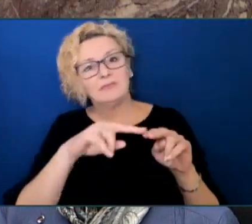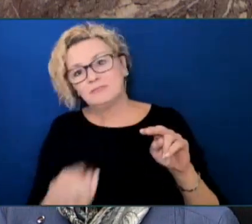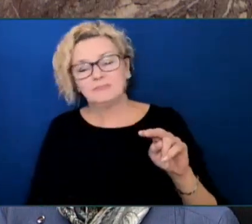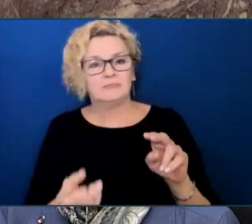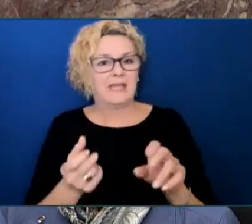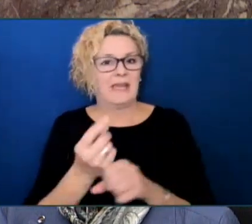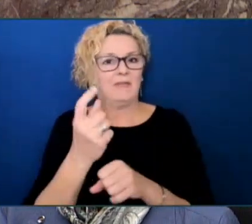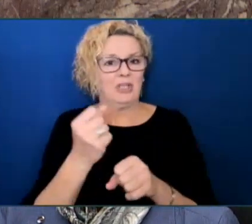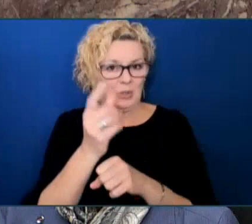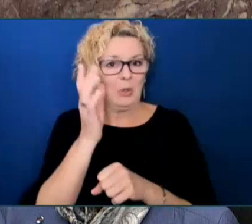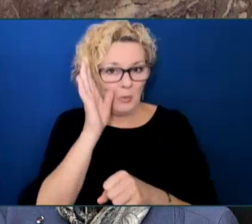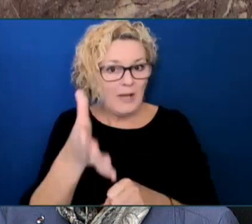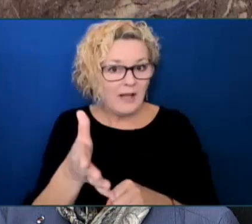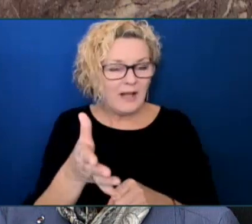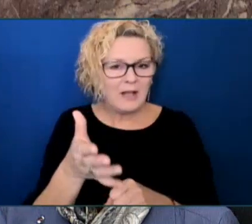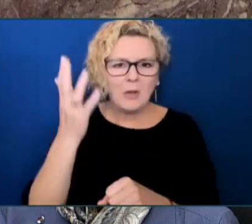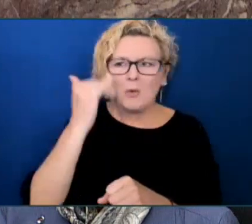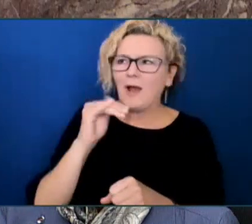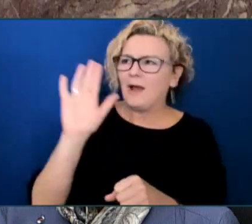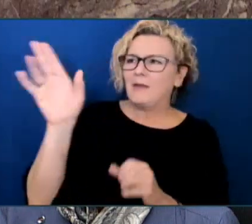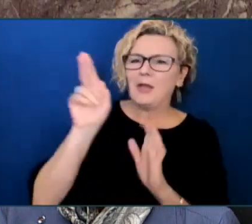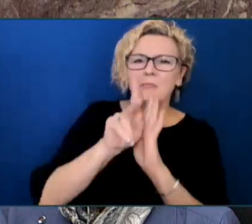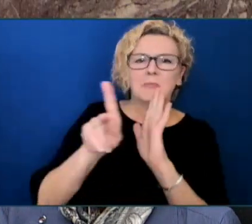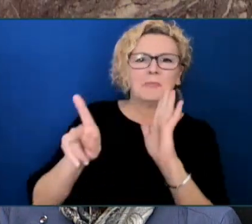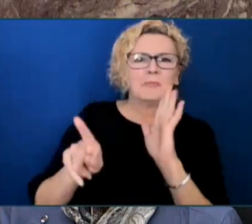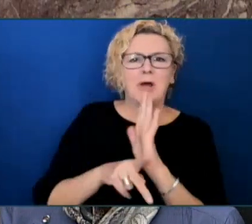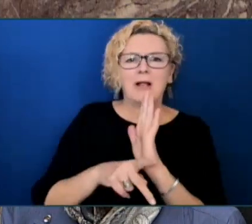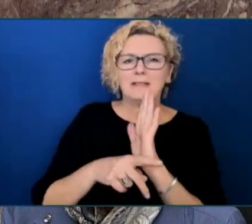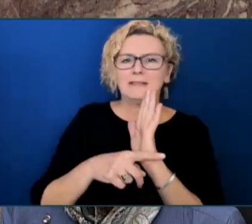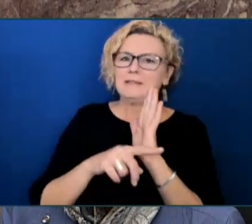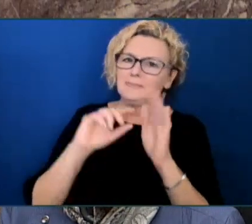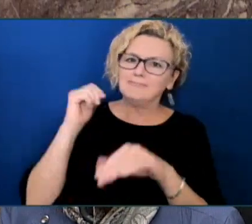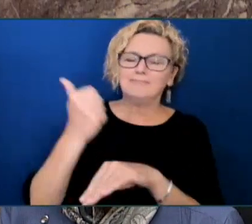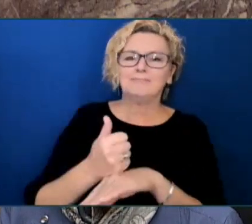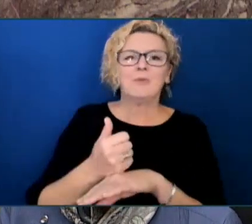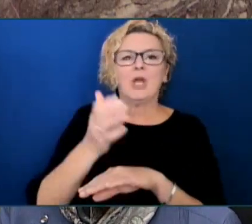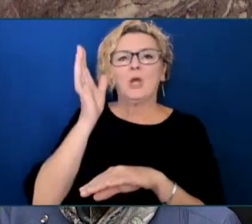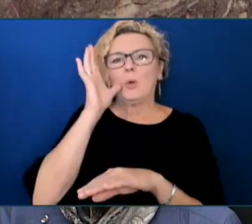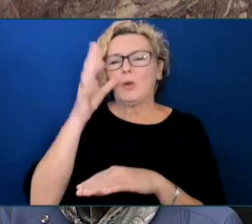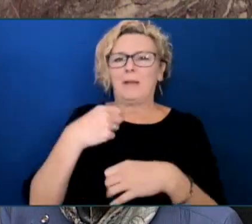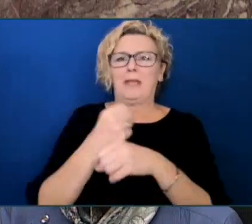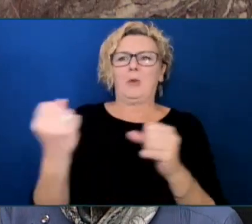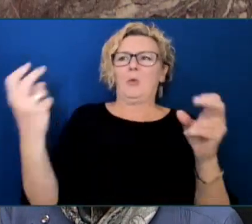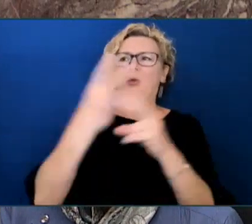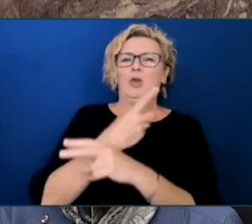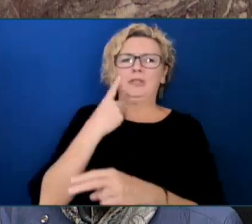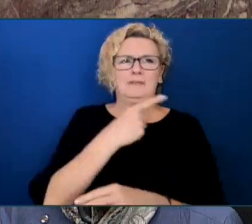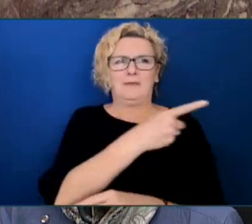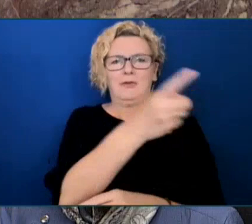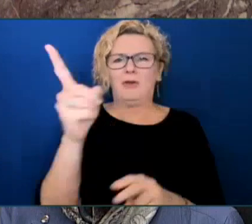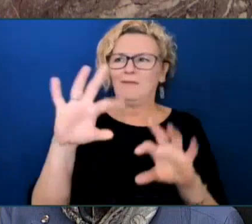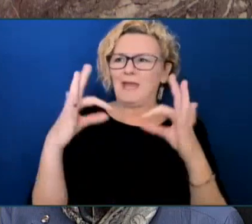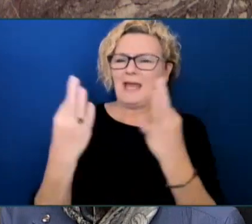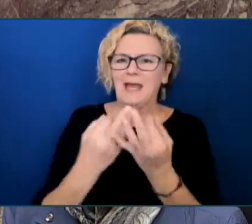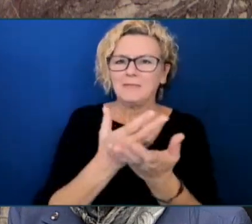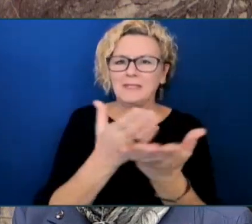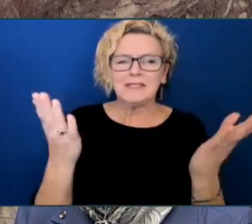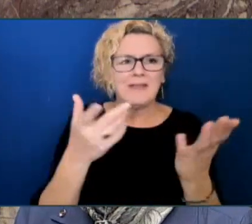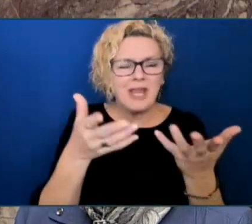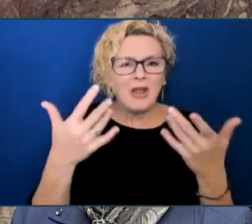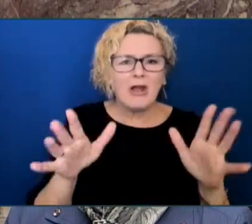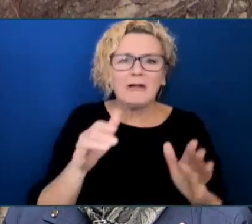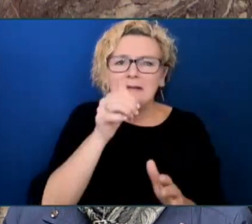policies that will hammer British Columbia's families who are already bearing the brunt of the NDP's cost of